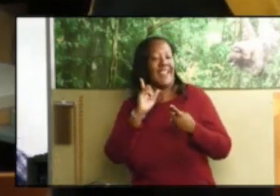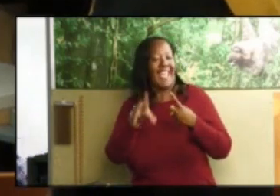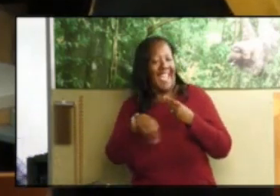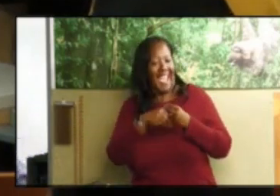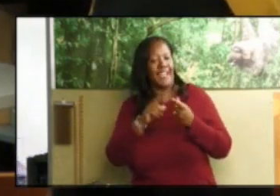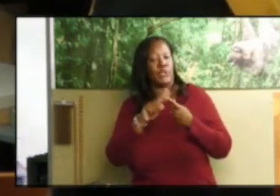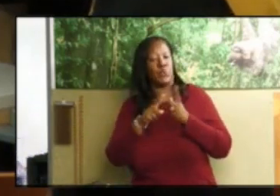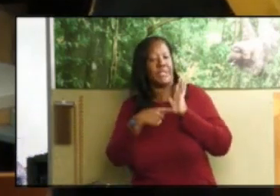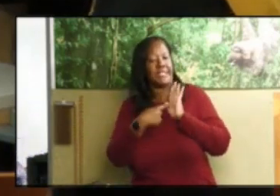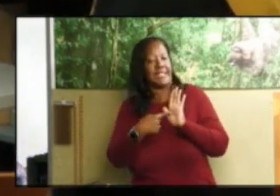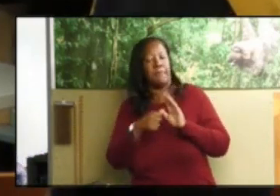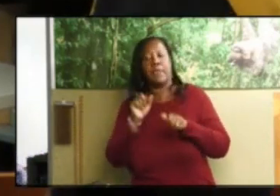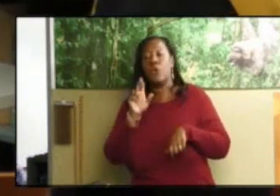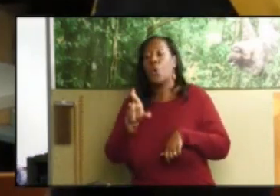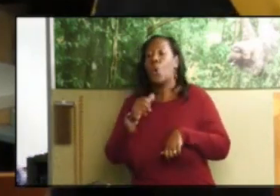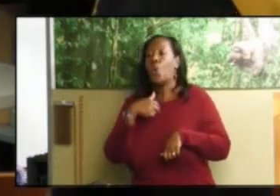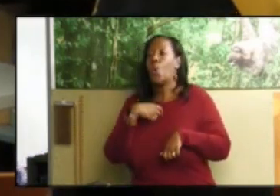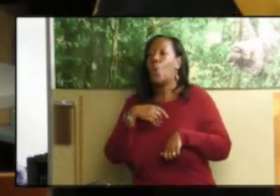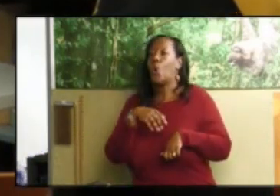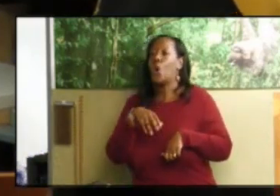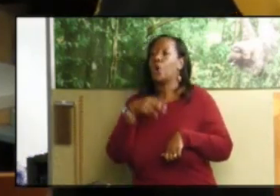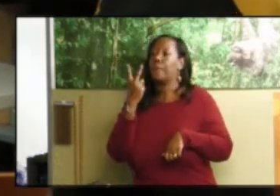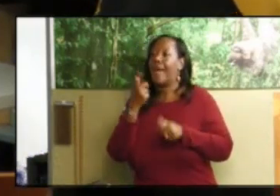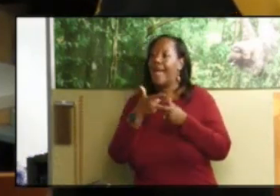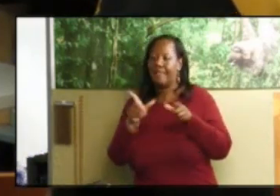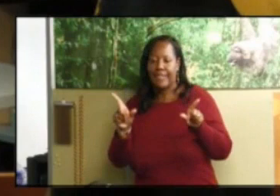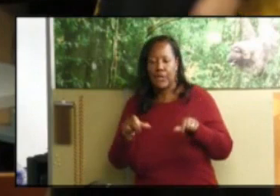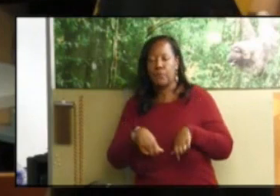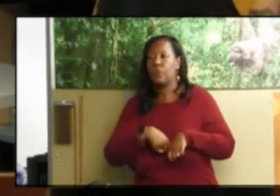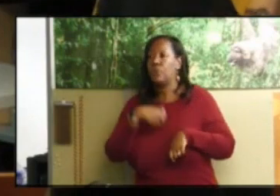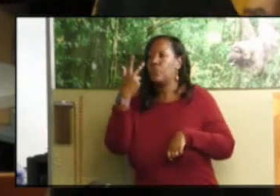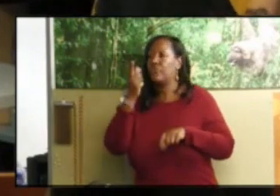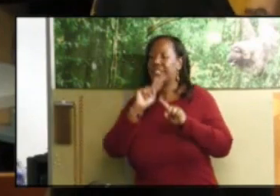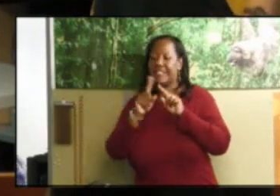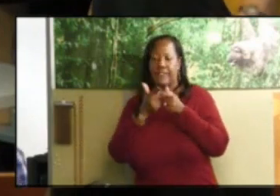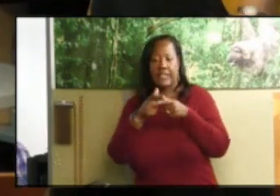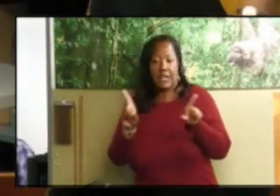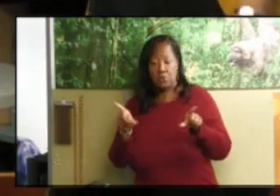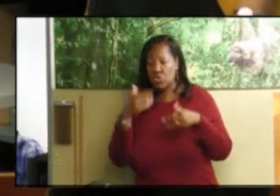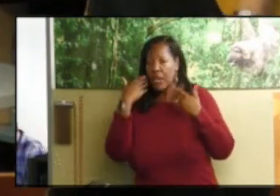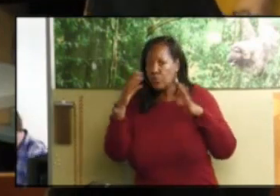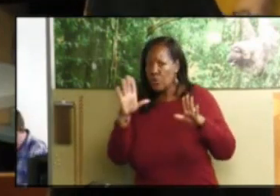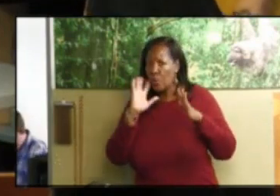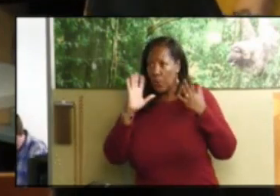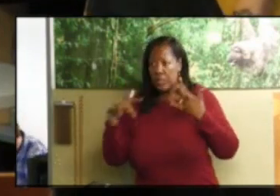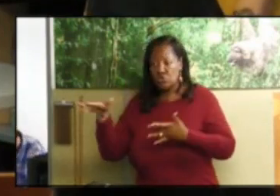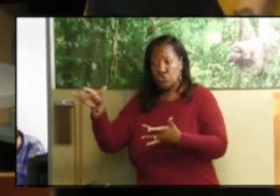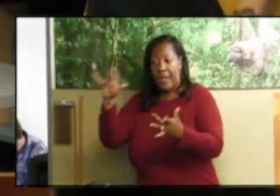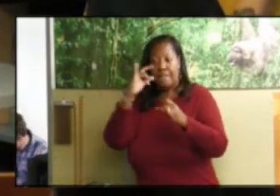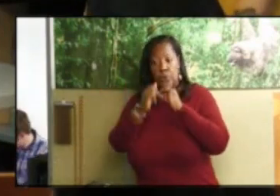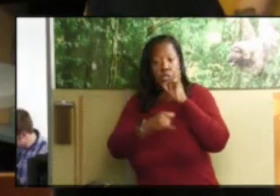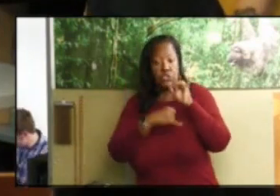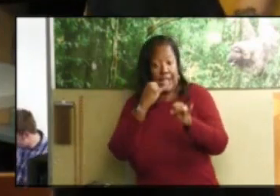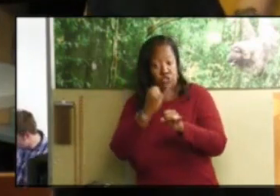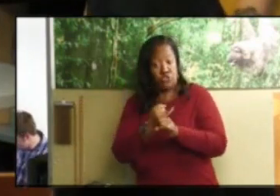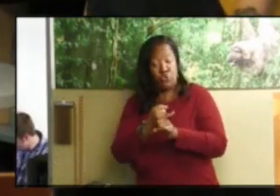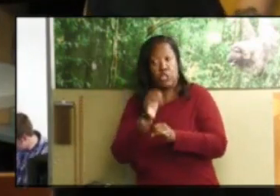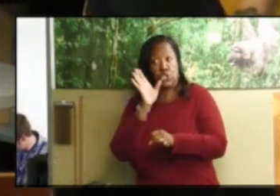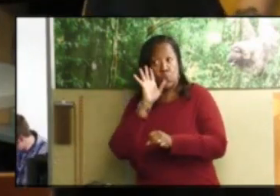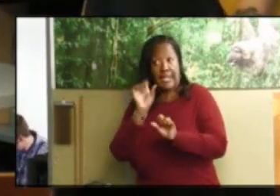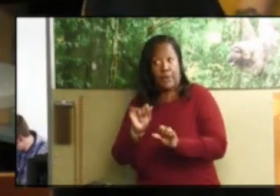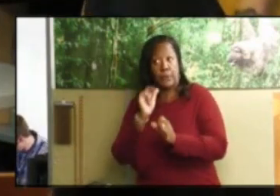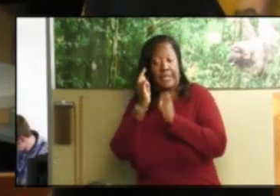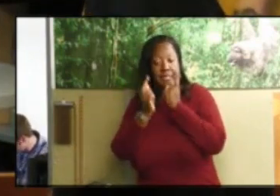want to make it bilingual or trilingual. I just don't know if this travels internationally. So are there considerations for